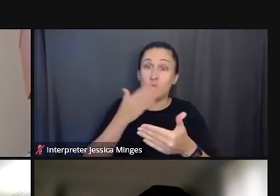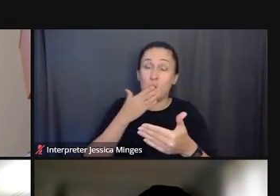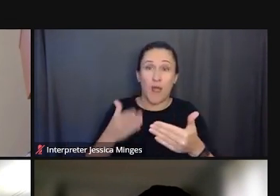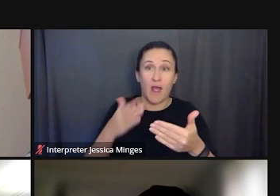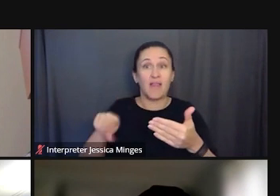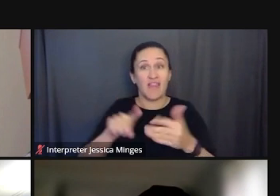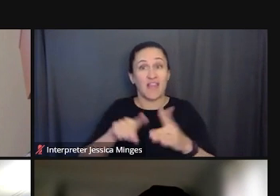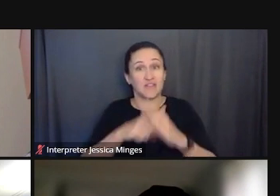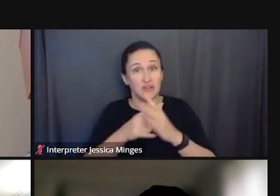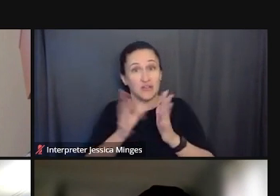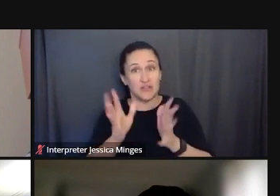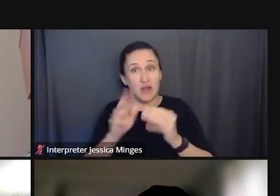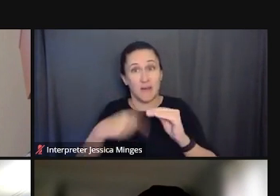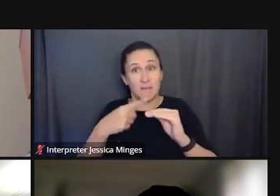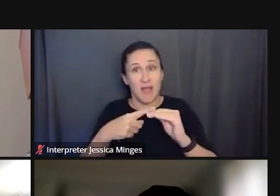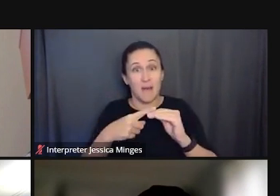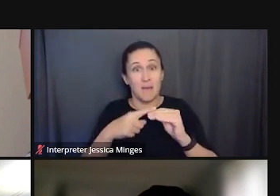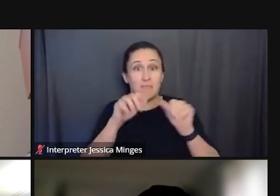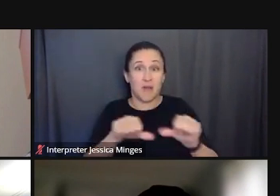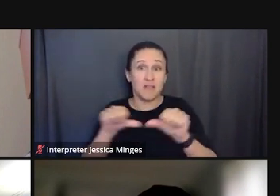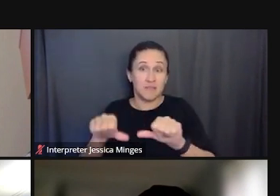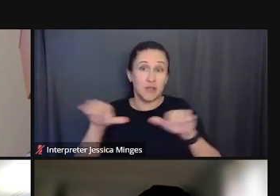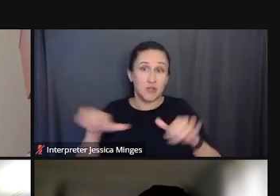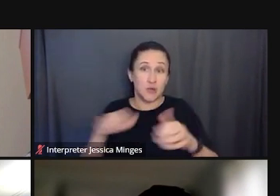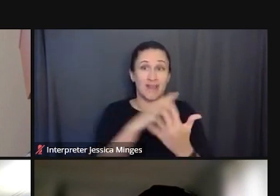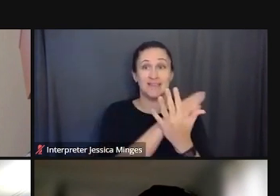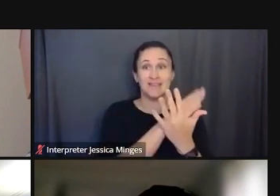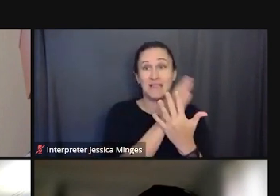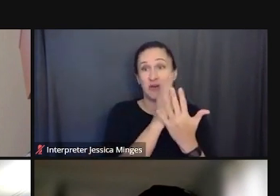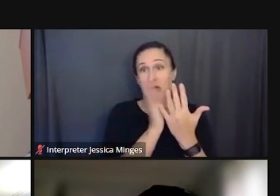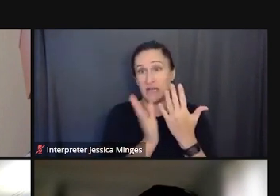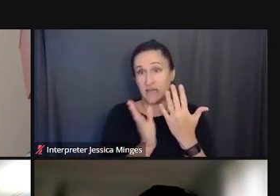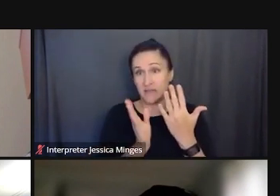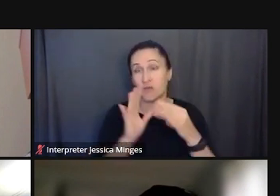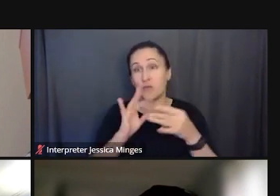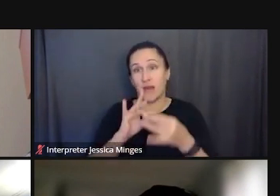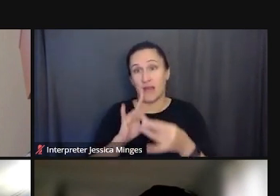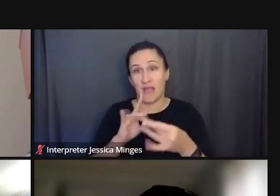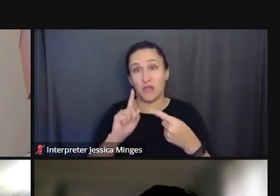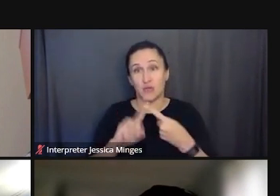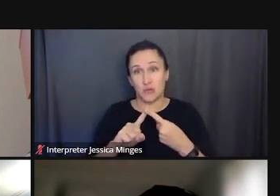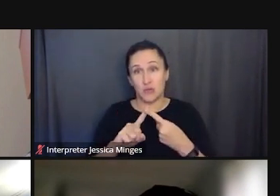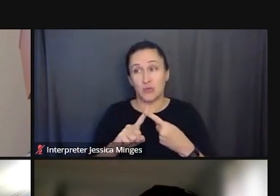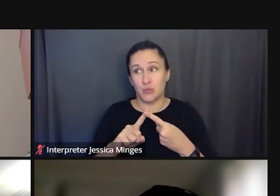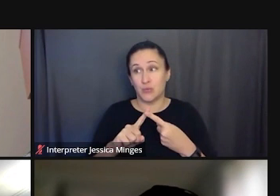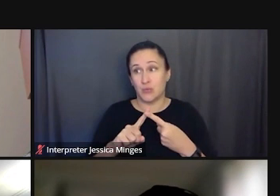talk to her about possibly doing a series related to